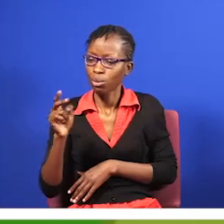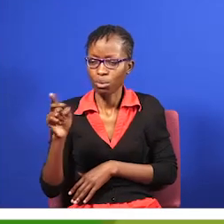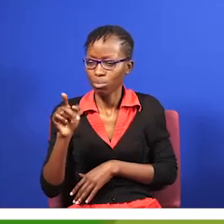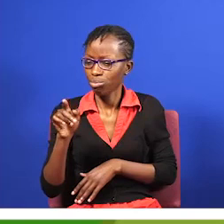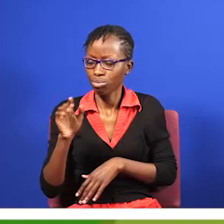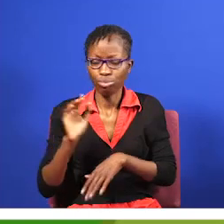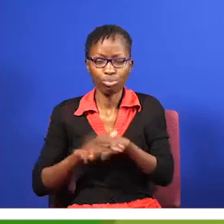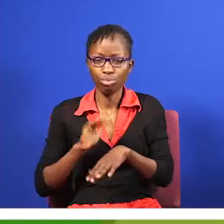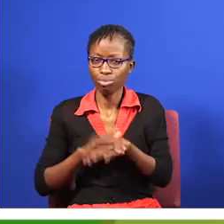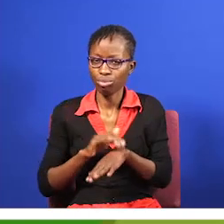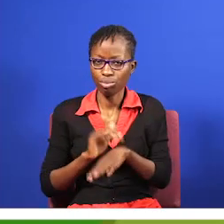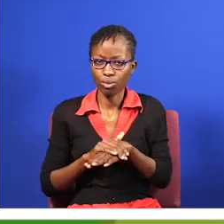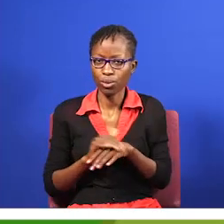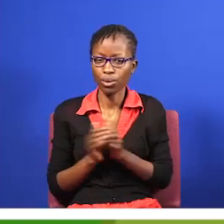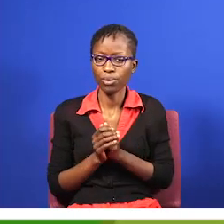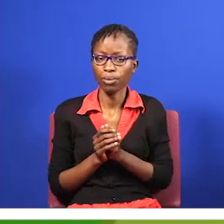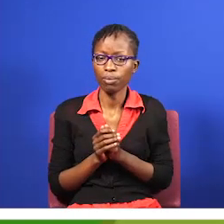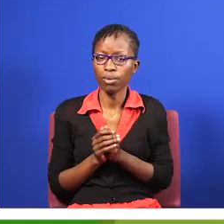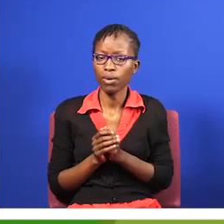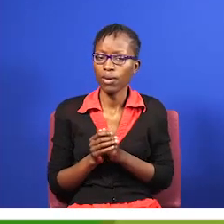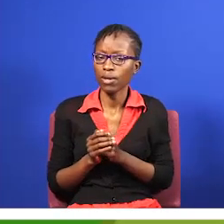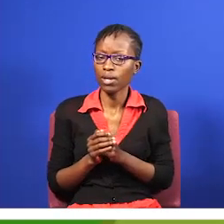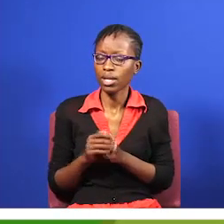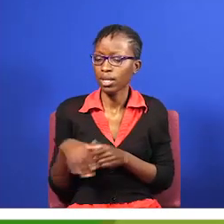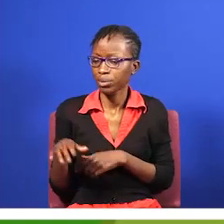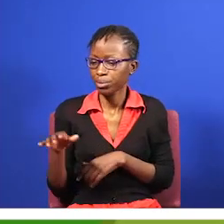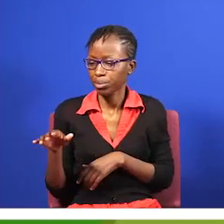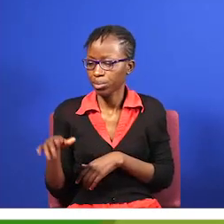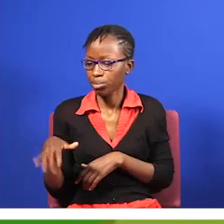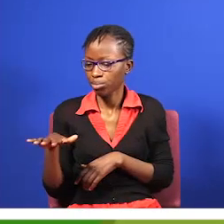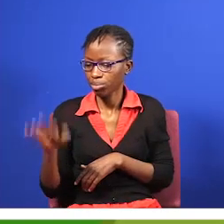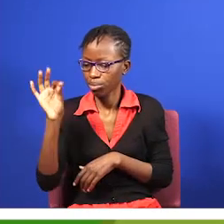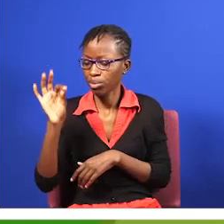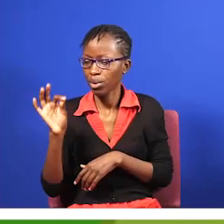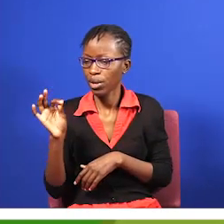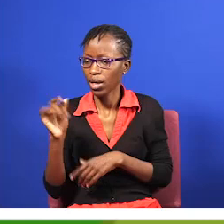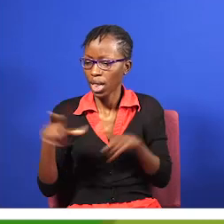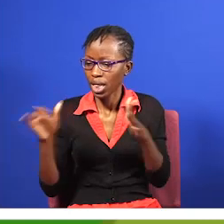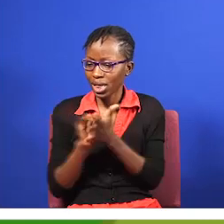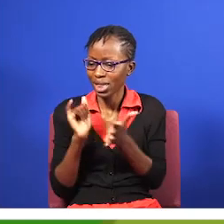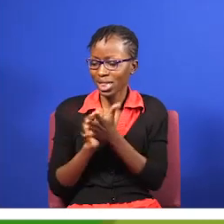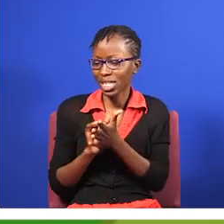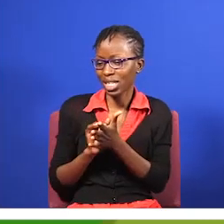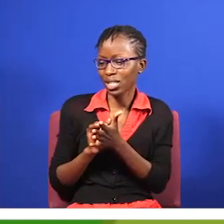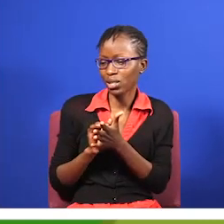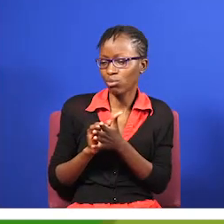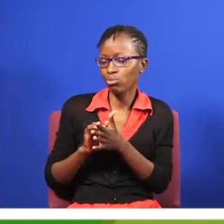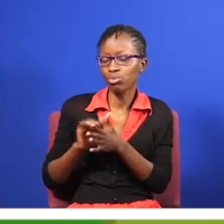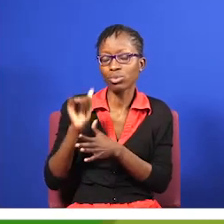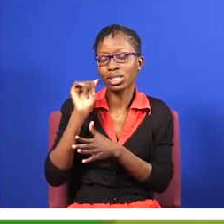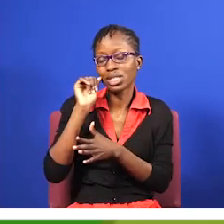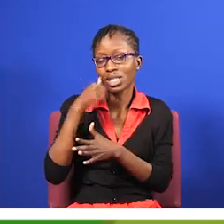green. And he chose the side that looked very, very nice. Actually, he chose